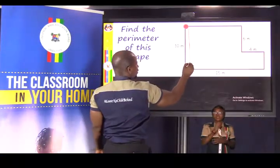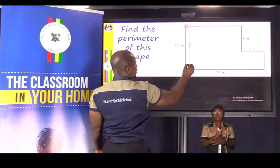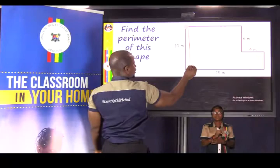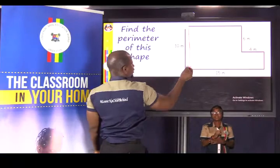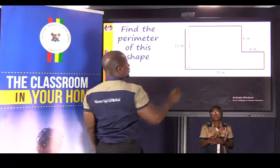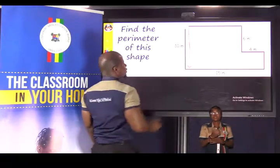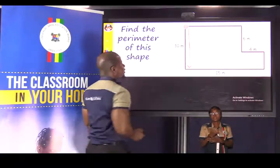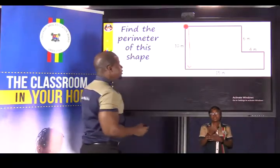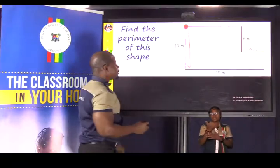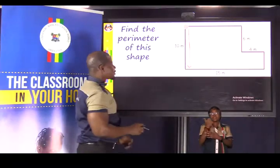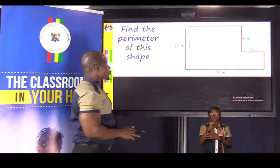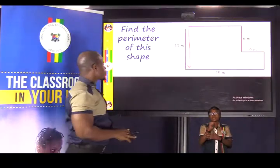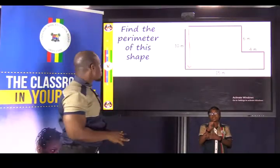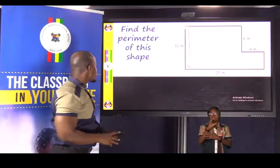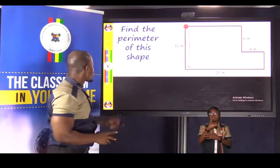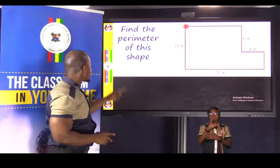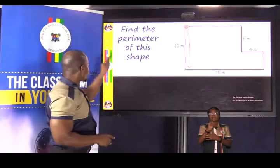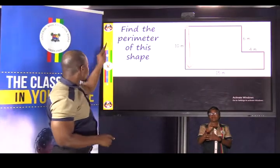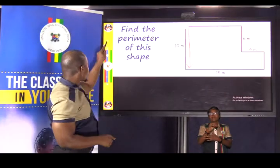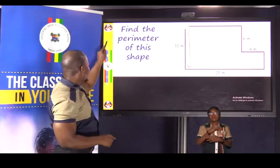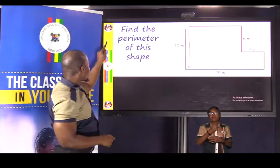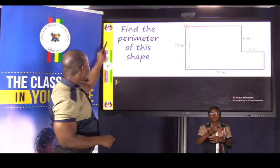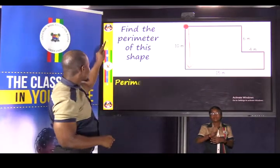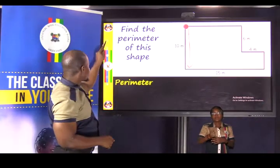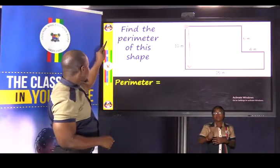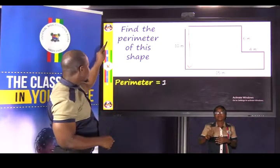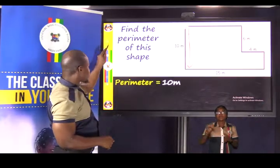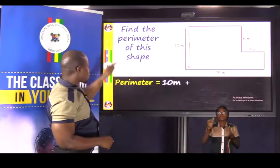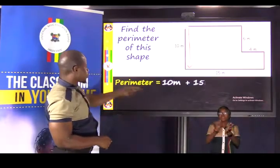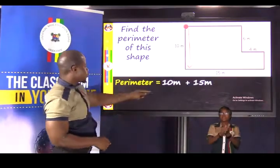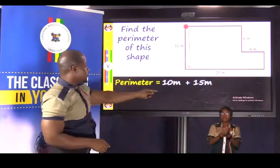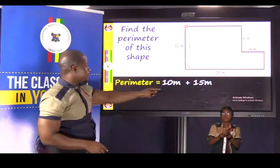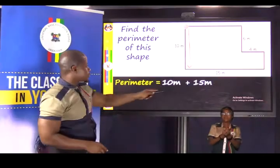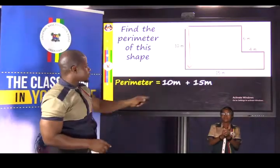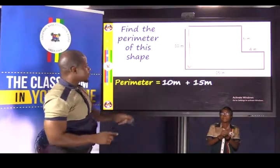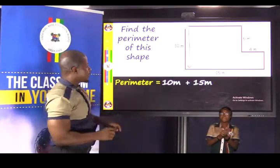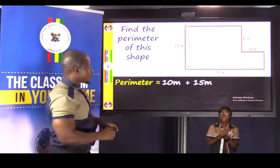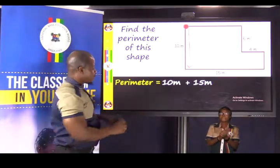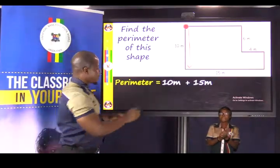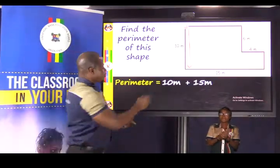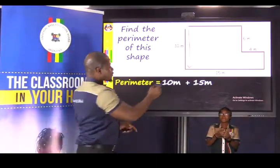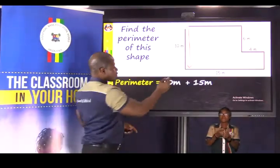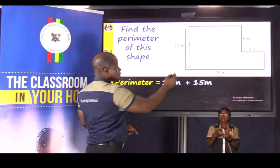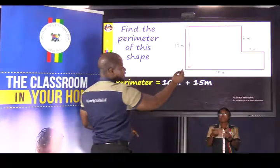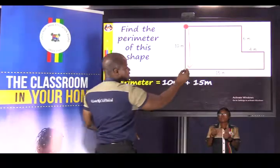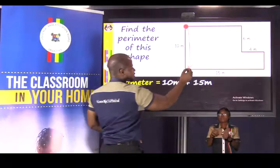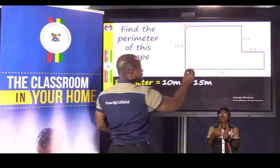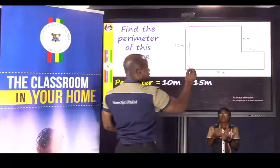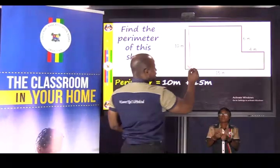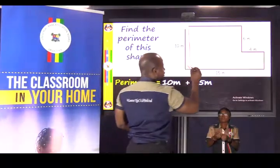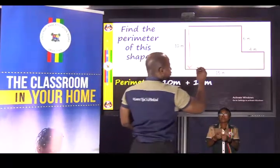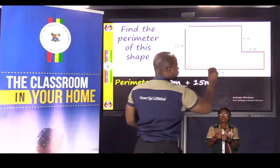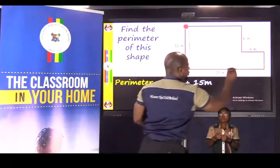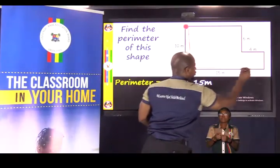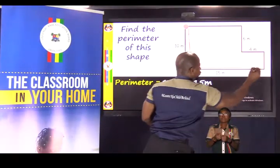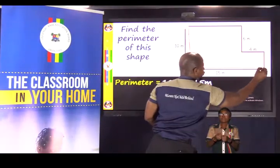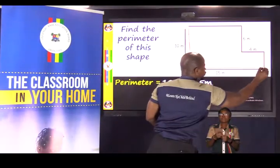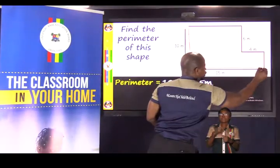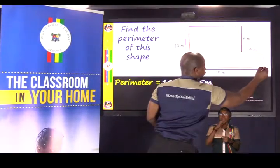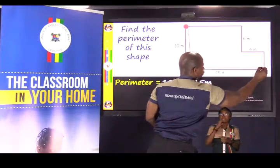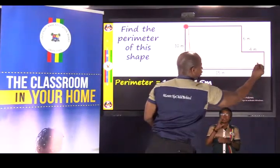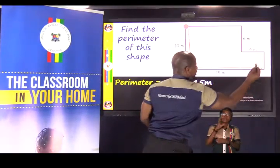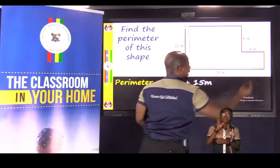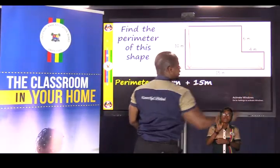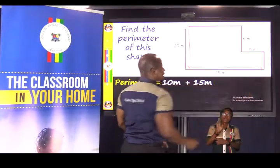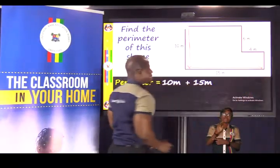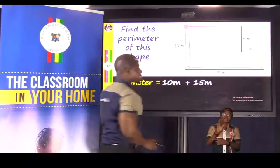that's 10 meters. So I'll write that perimeter is 10 meters. Okay, from here, I'm here, going to